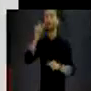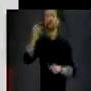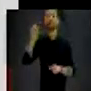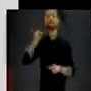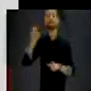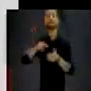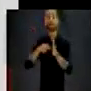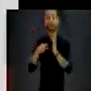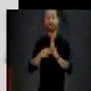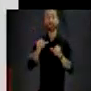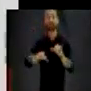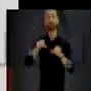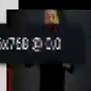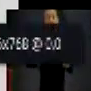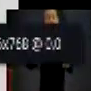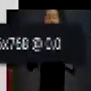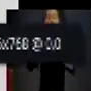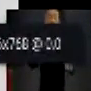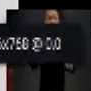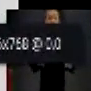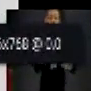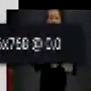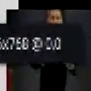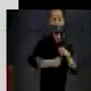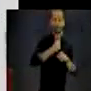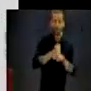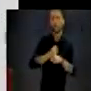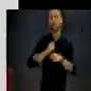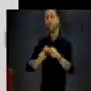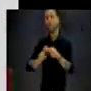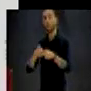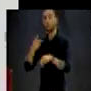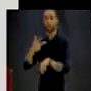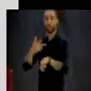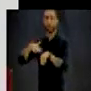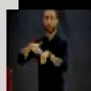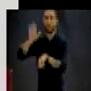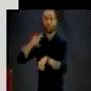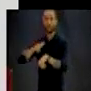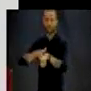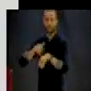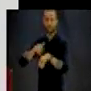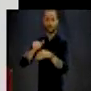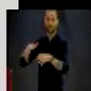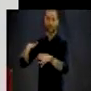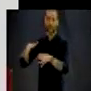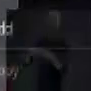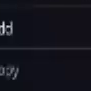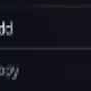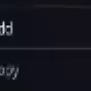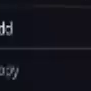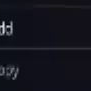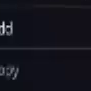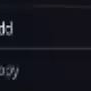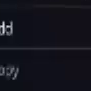streets for over a year or three or more times in their lifetime and a disability. Well, I have to tell you, as you